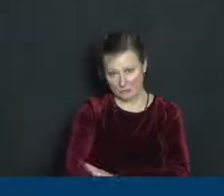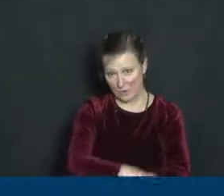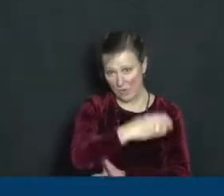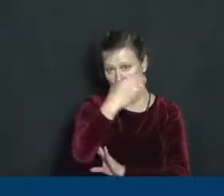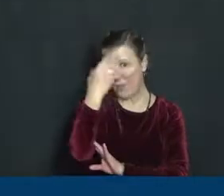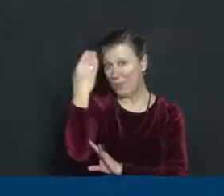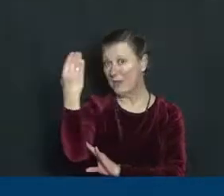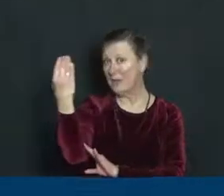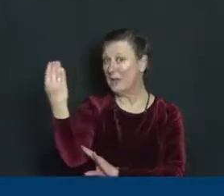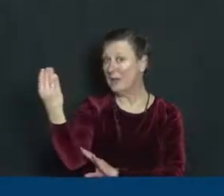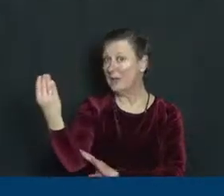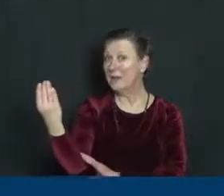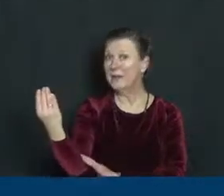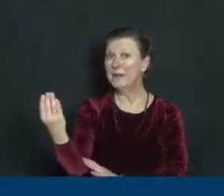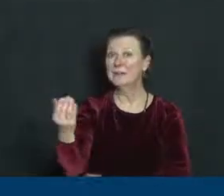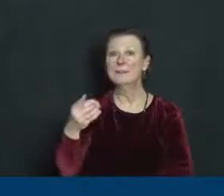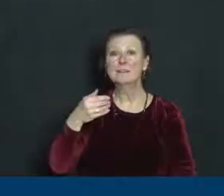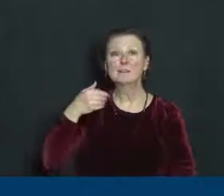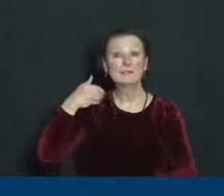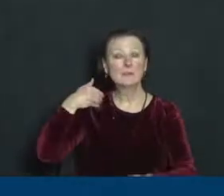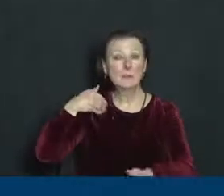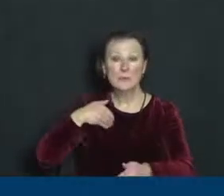Noel,